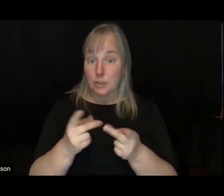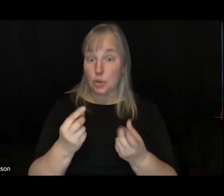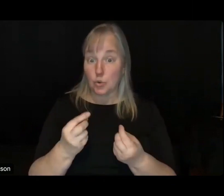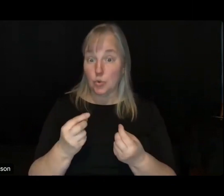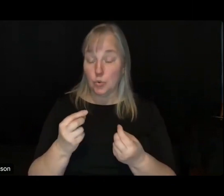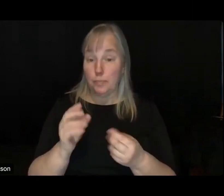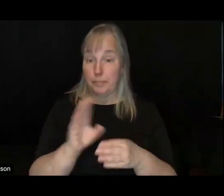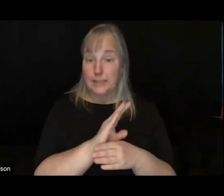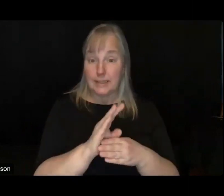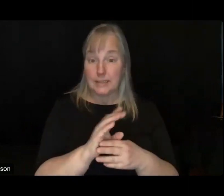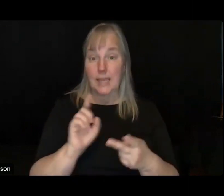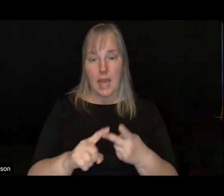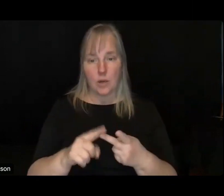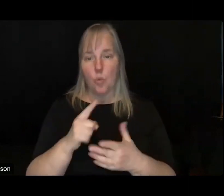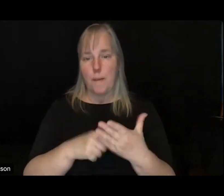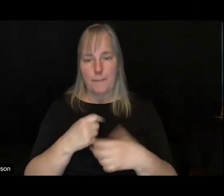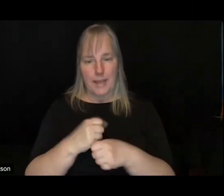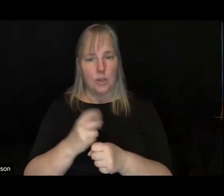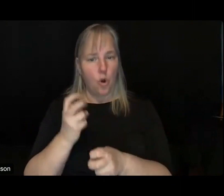hard place to do business?